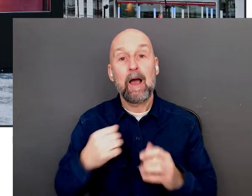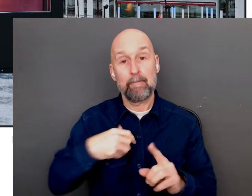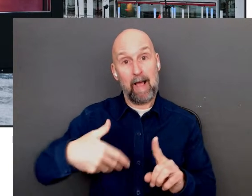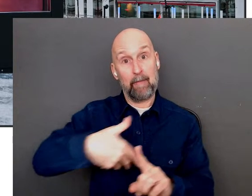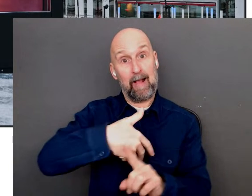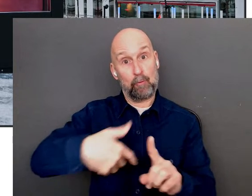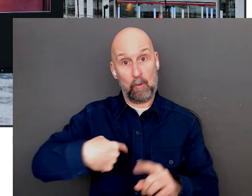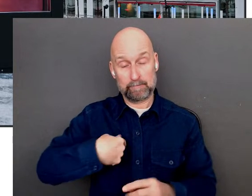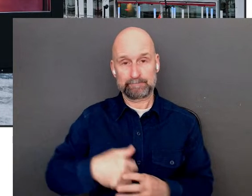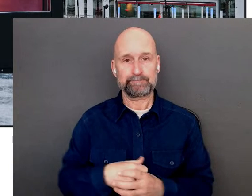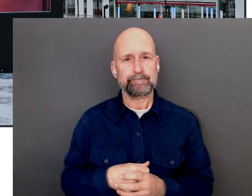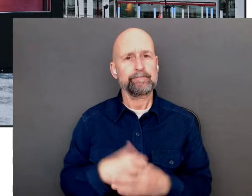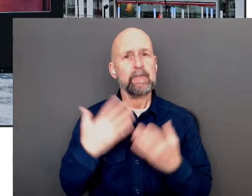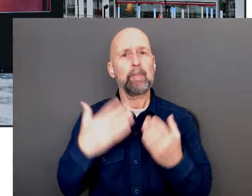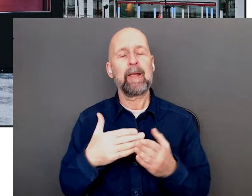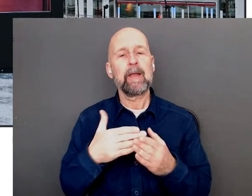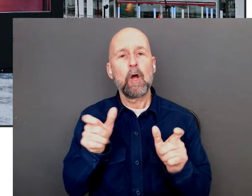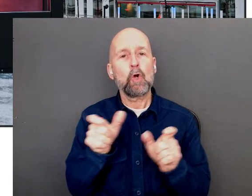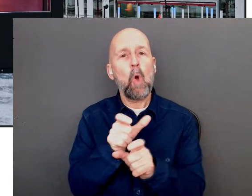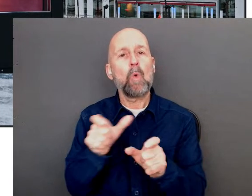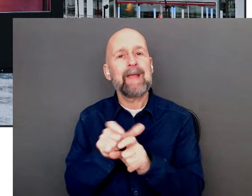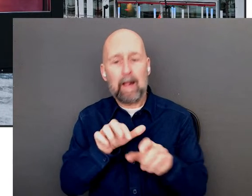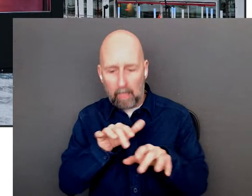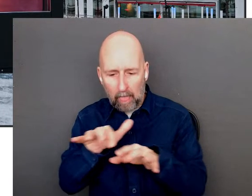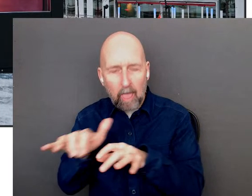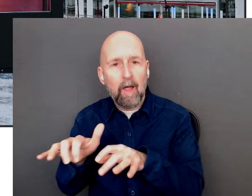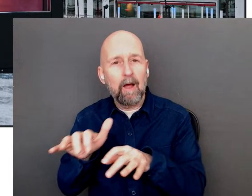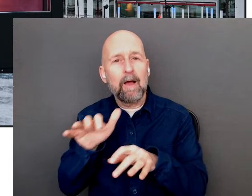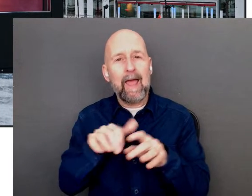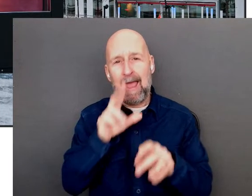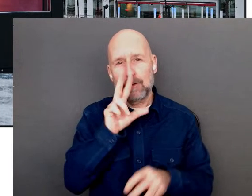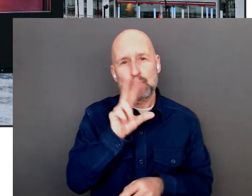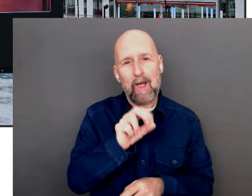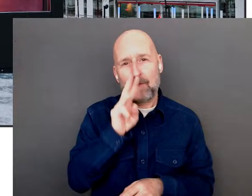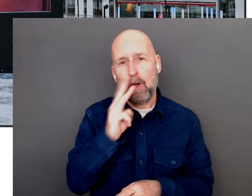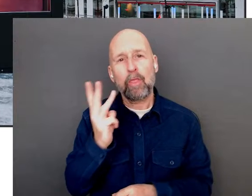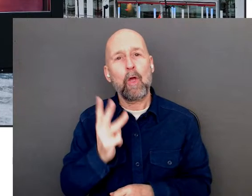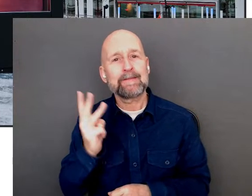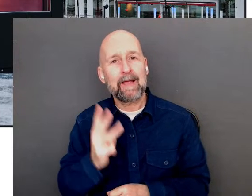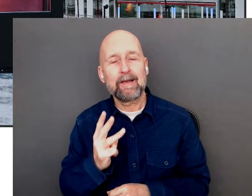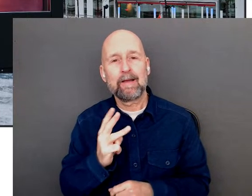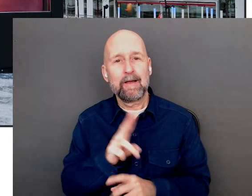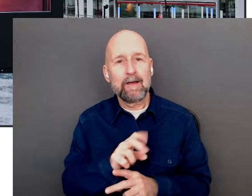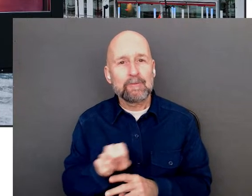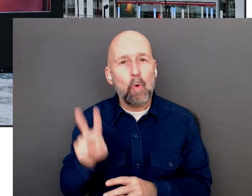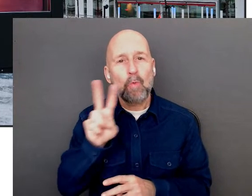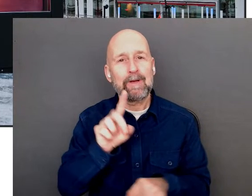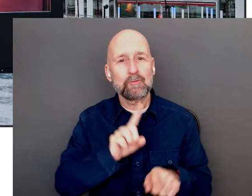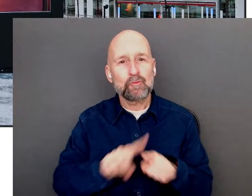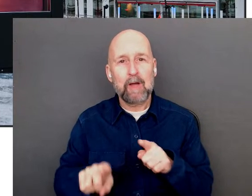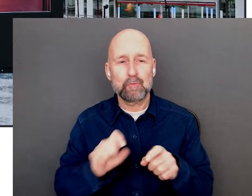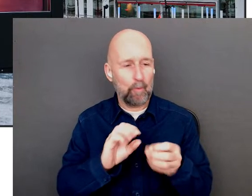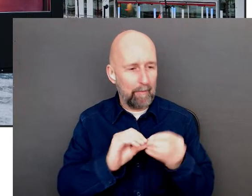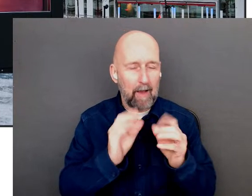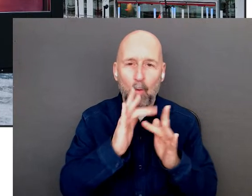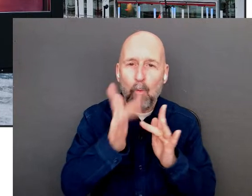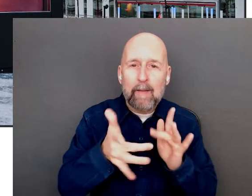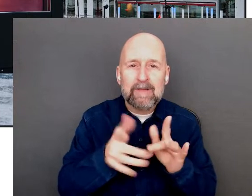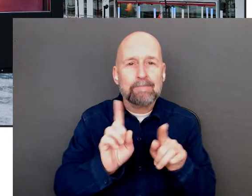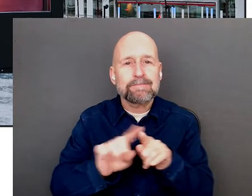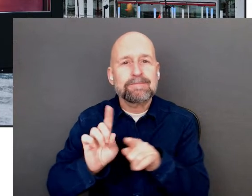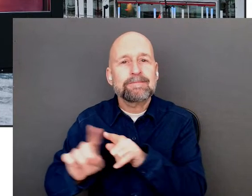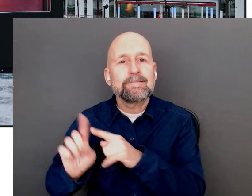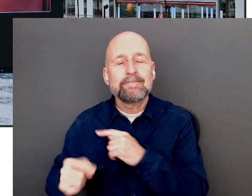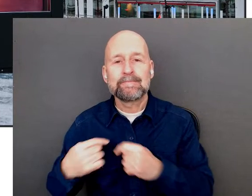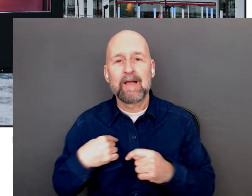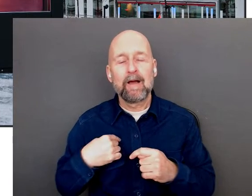I've been coding since I'm like, I'd say 12 or 13, toying around like trying to make websites. Ultimately, I wanted to create